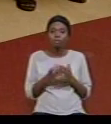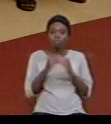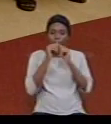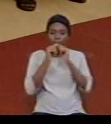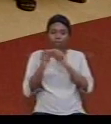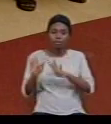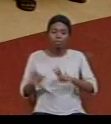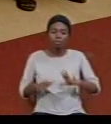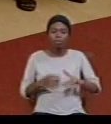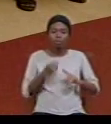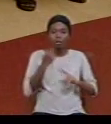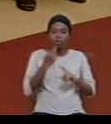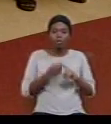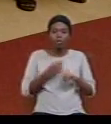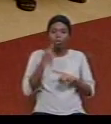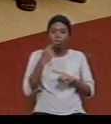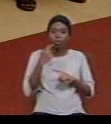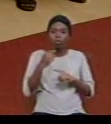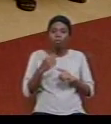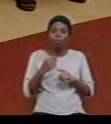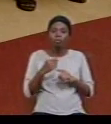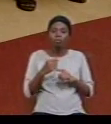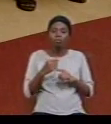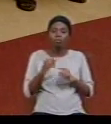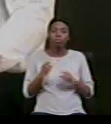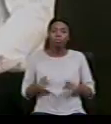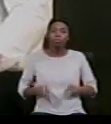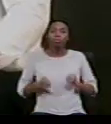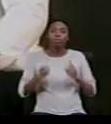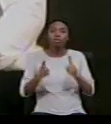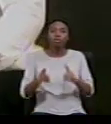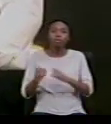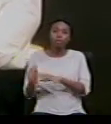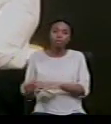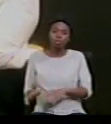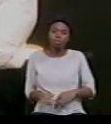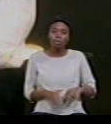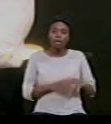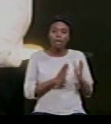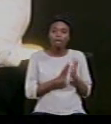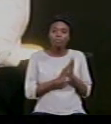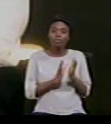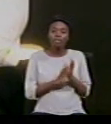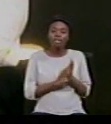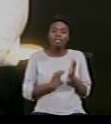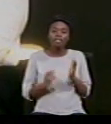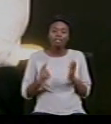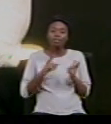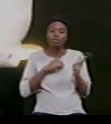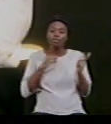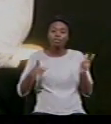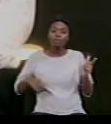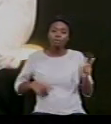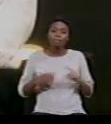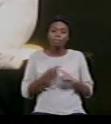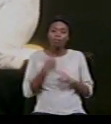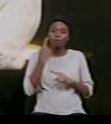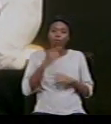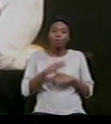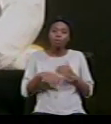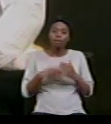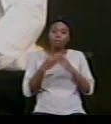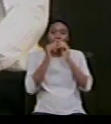flow, from whom provision flow. Praise ye the Lord, from whom